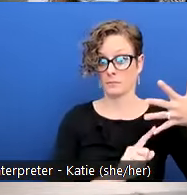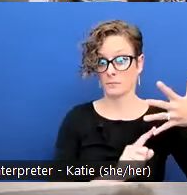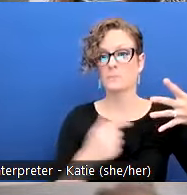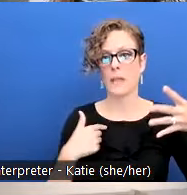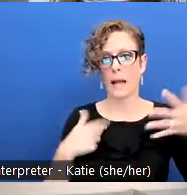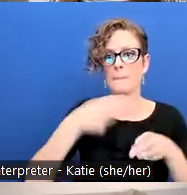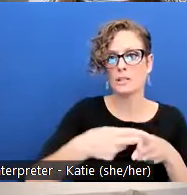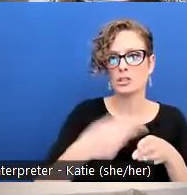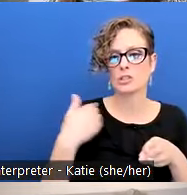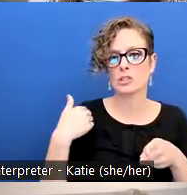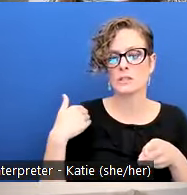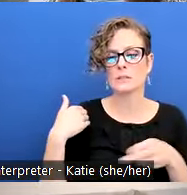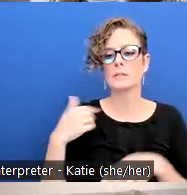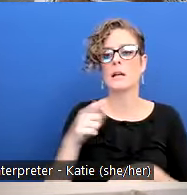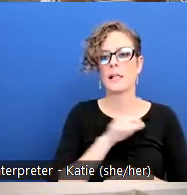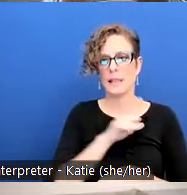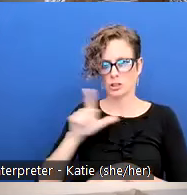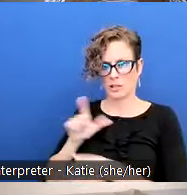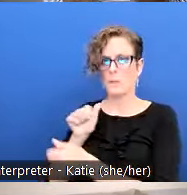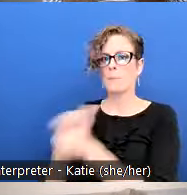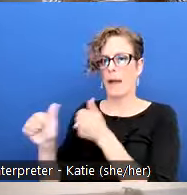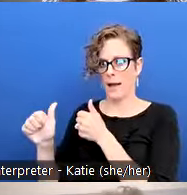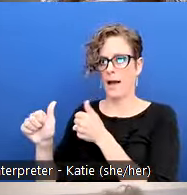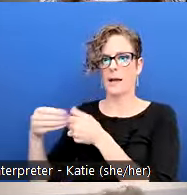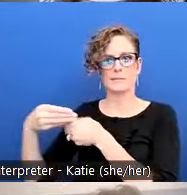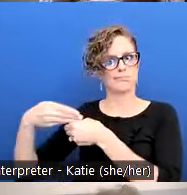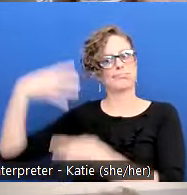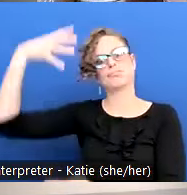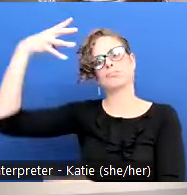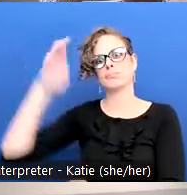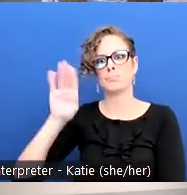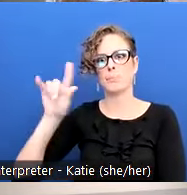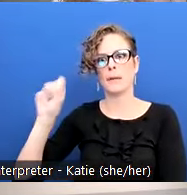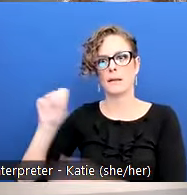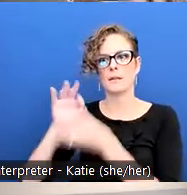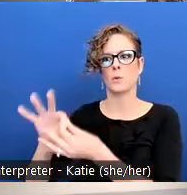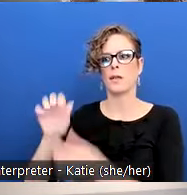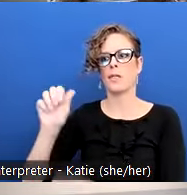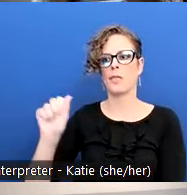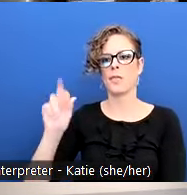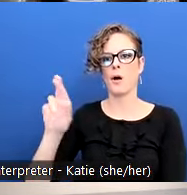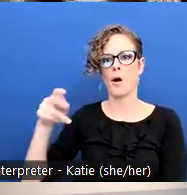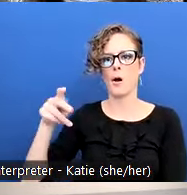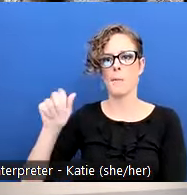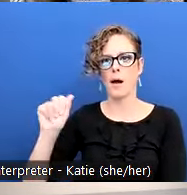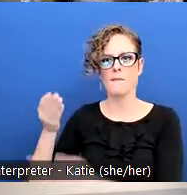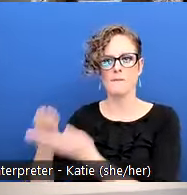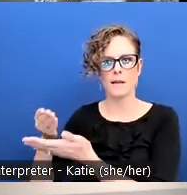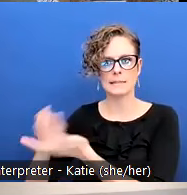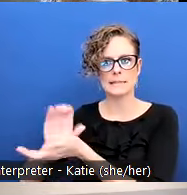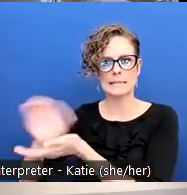mentioned, the legislature passed a lot of bills about ARPA funding. These are a few that may